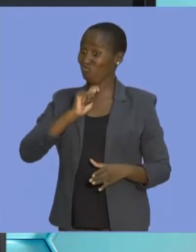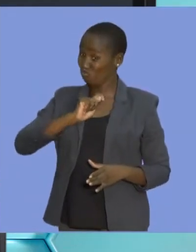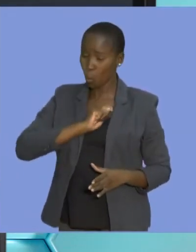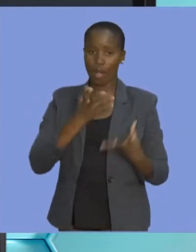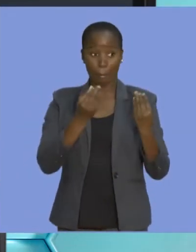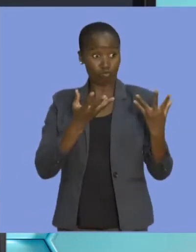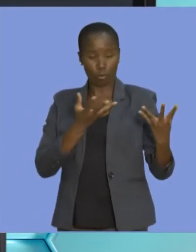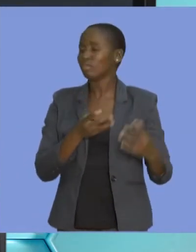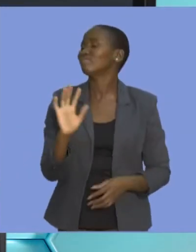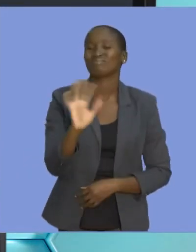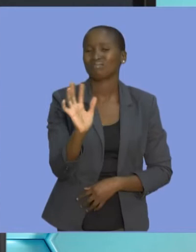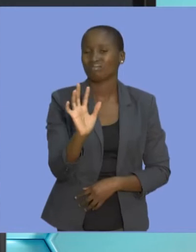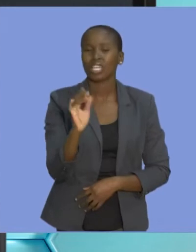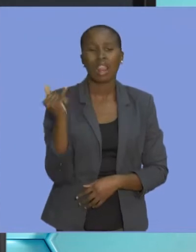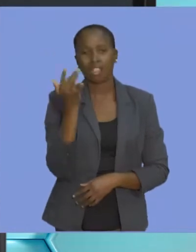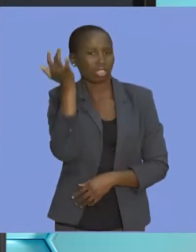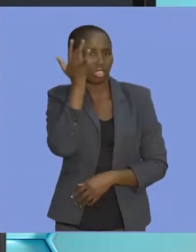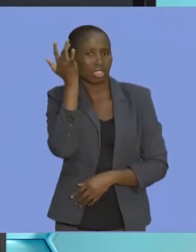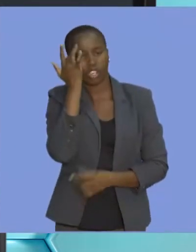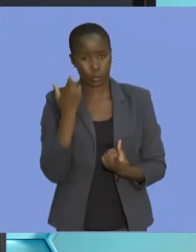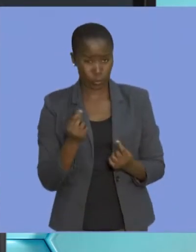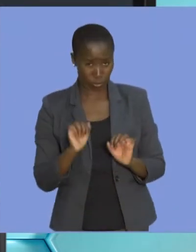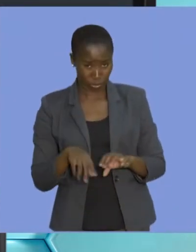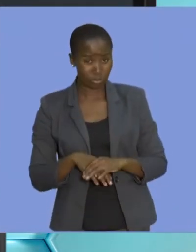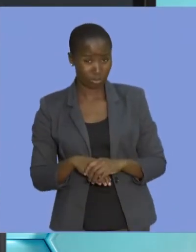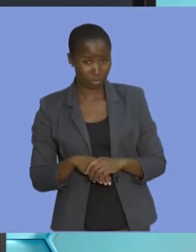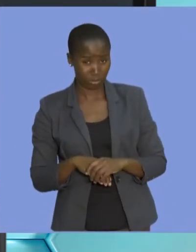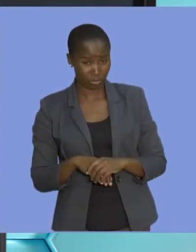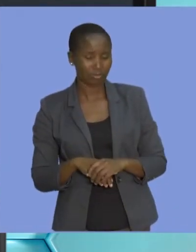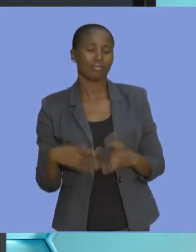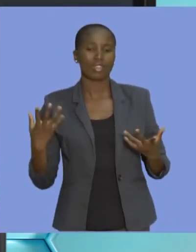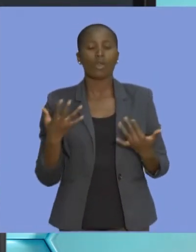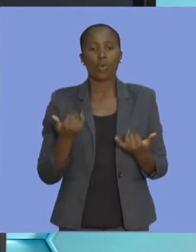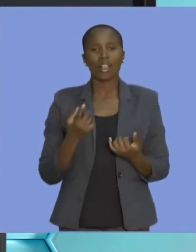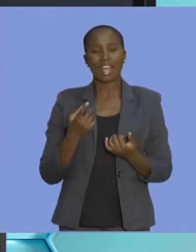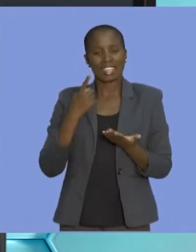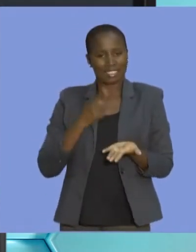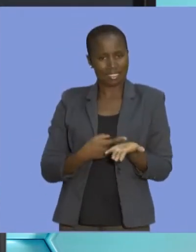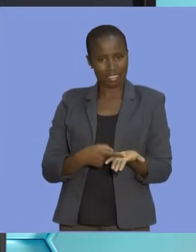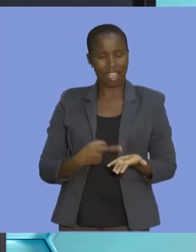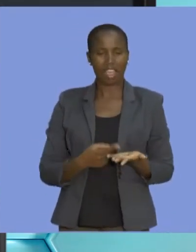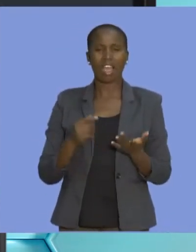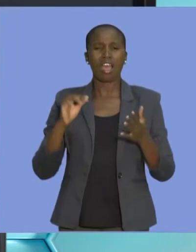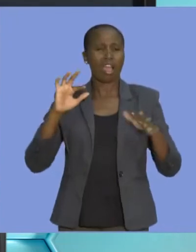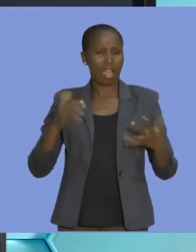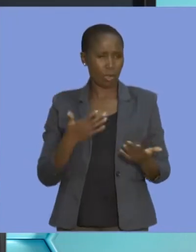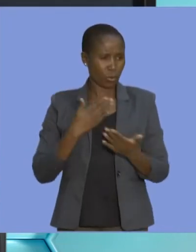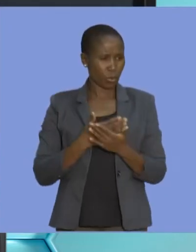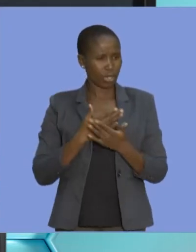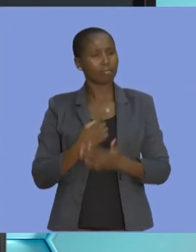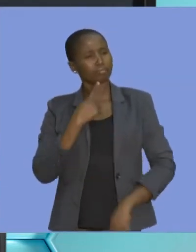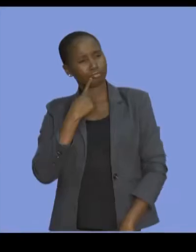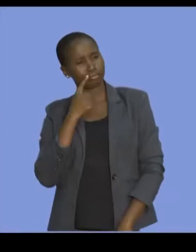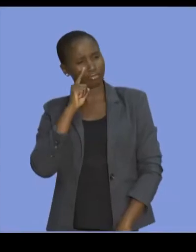an estimate. Okay? And we'll discuss how we can actually improve the accuracy of this estimated